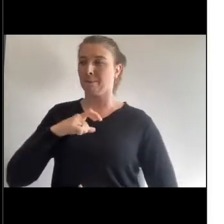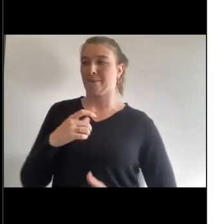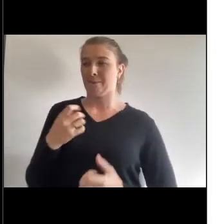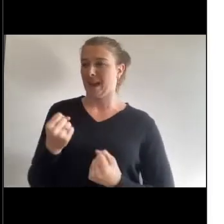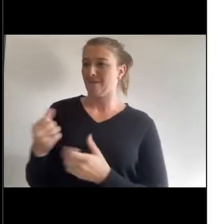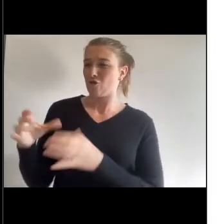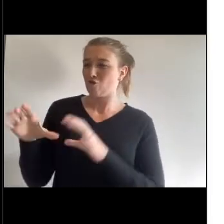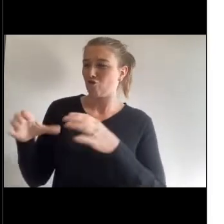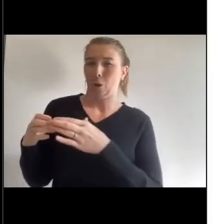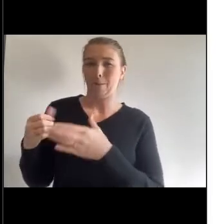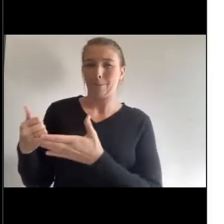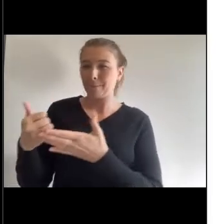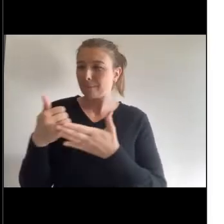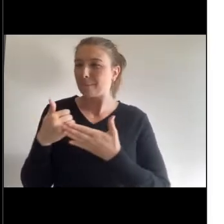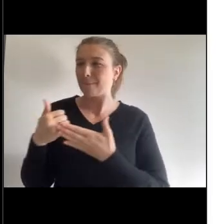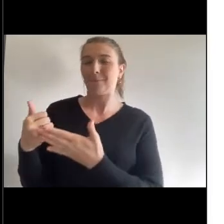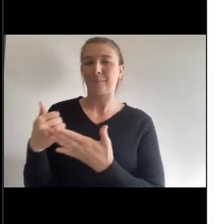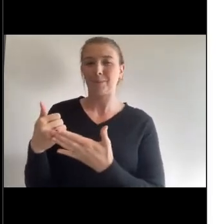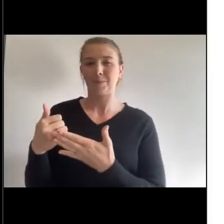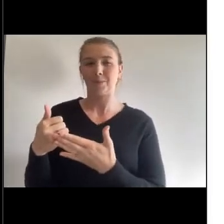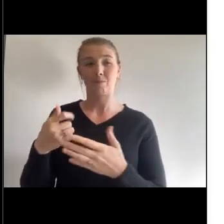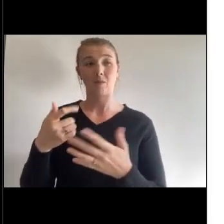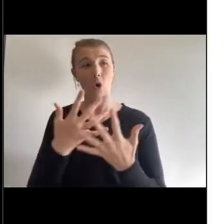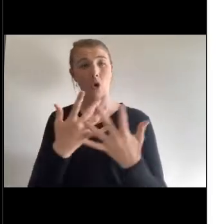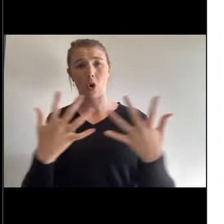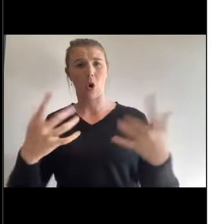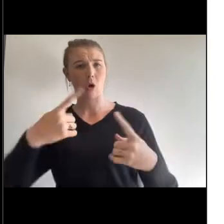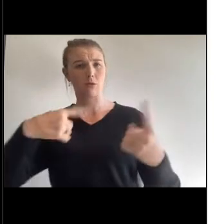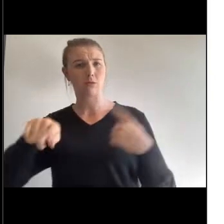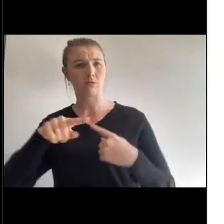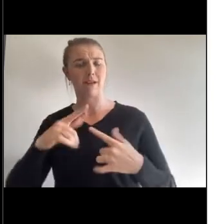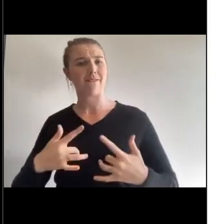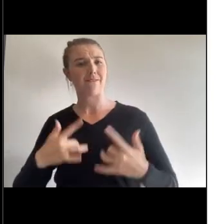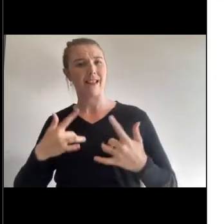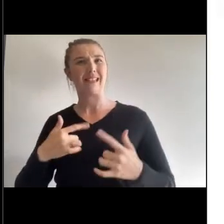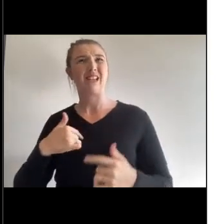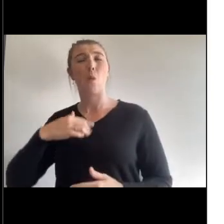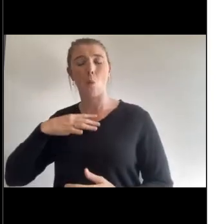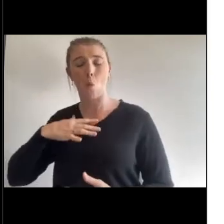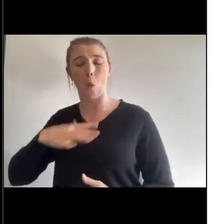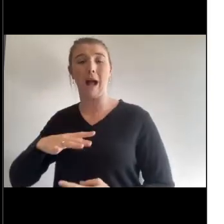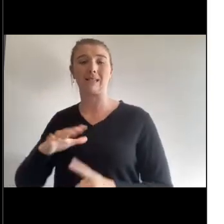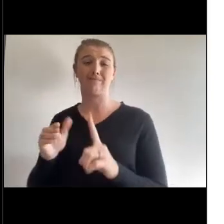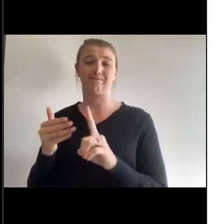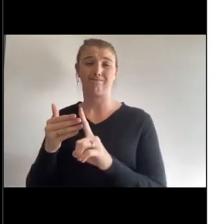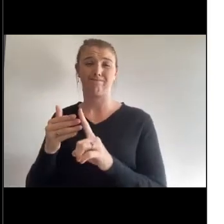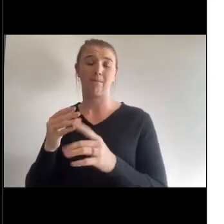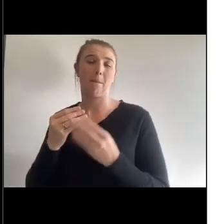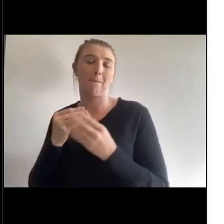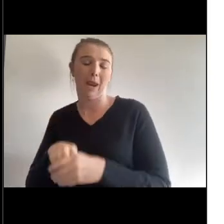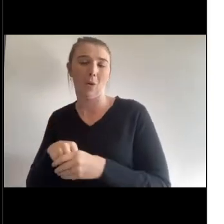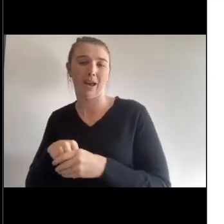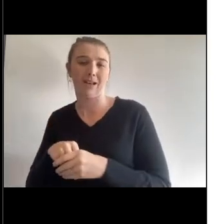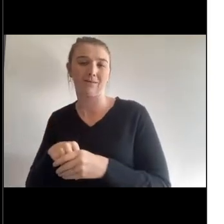Belonging is what lots of us aspire to, and it's a sort of very basic human need. I was looking at